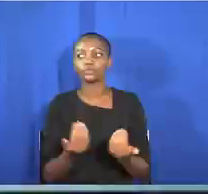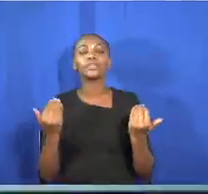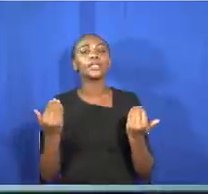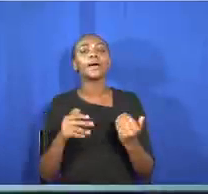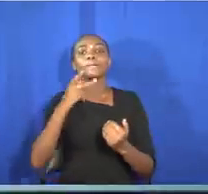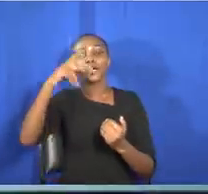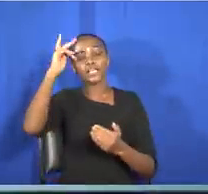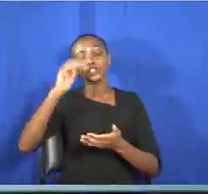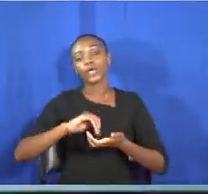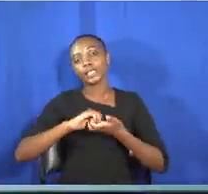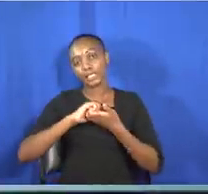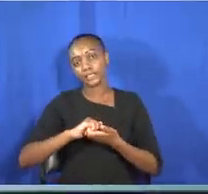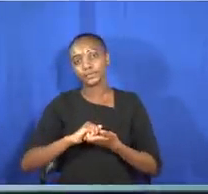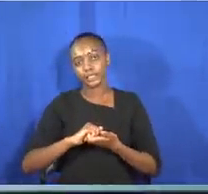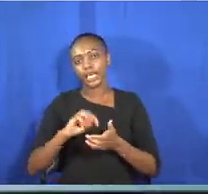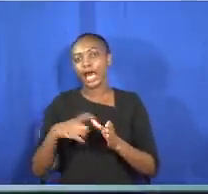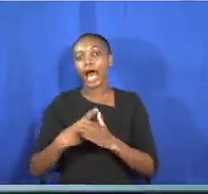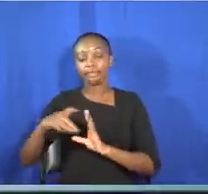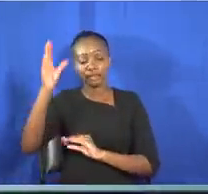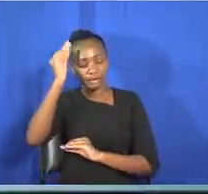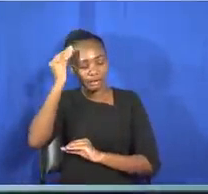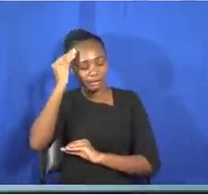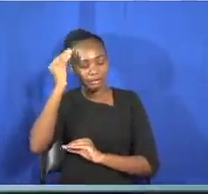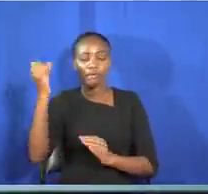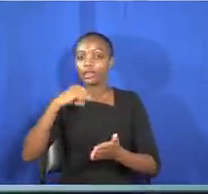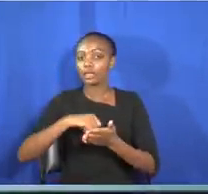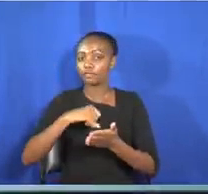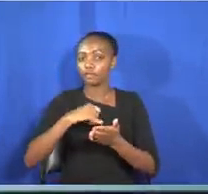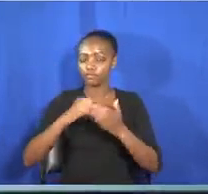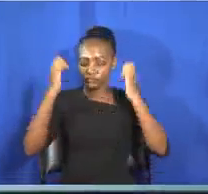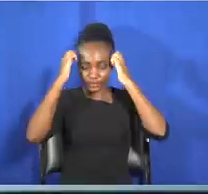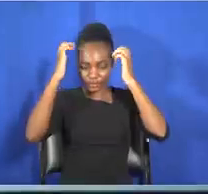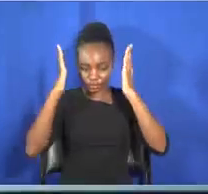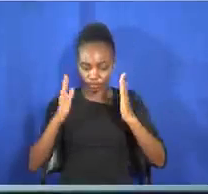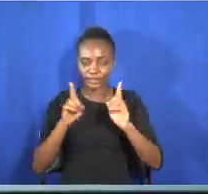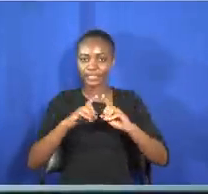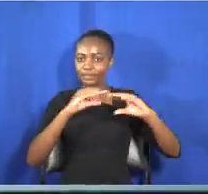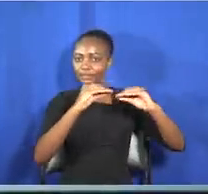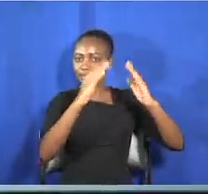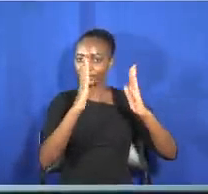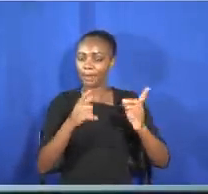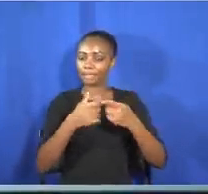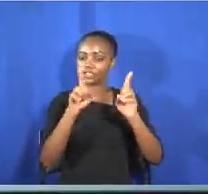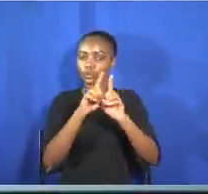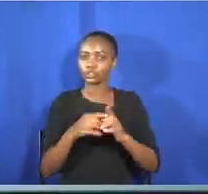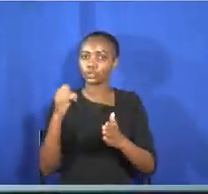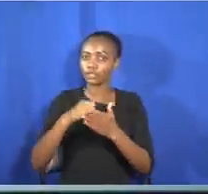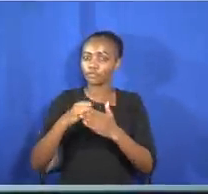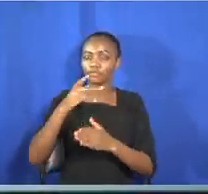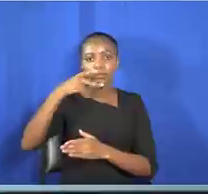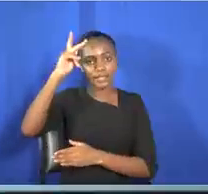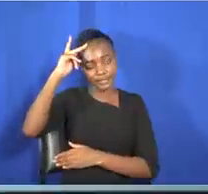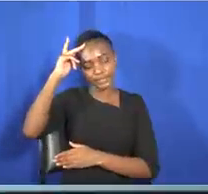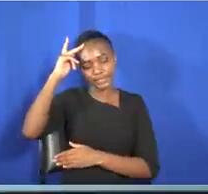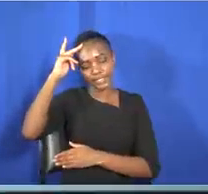child, the parental engagement, so that the learning does only involve the learner and the teacher, but